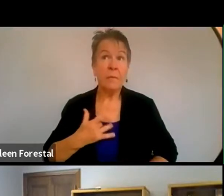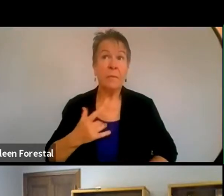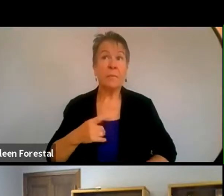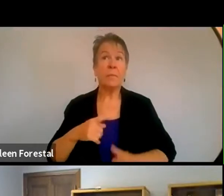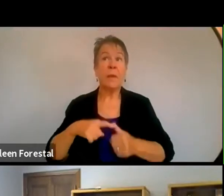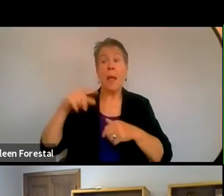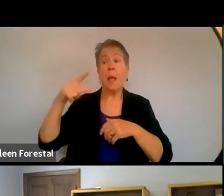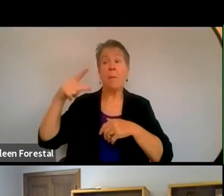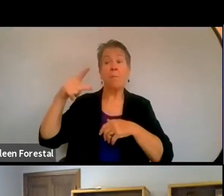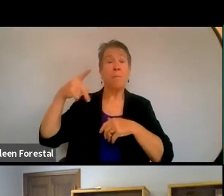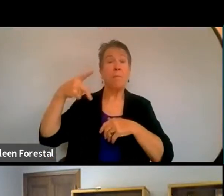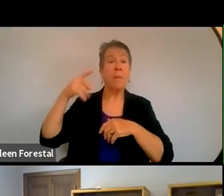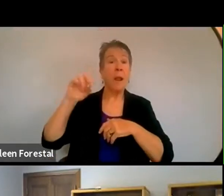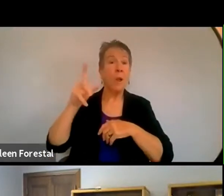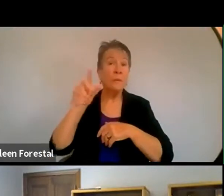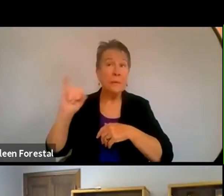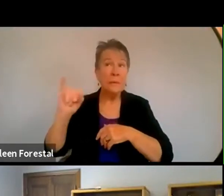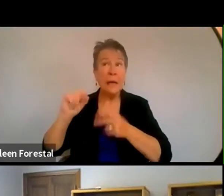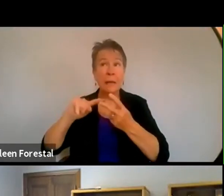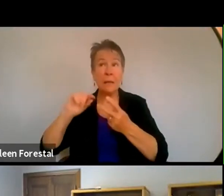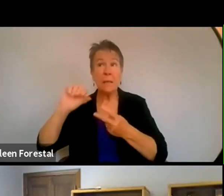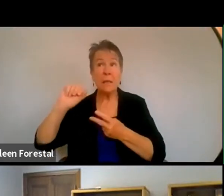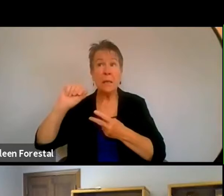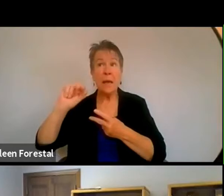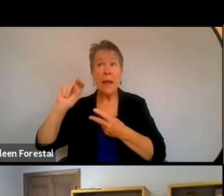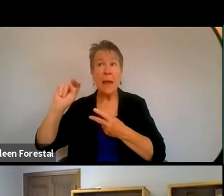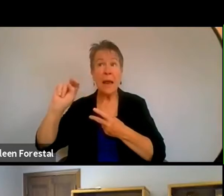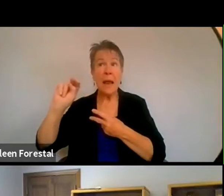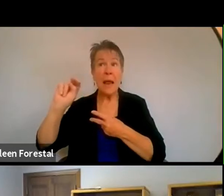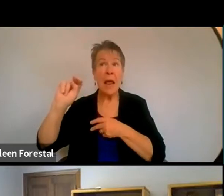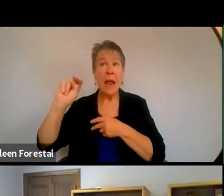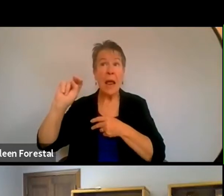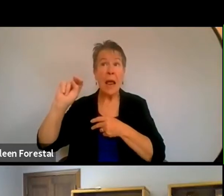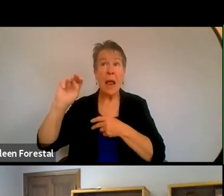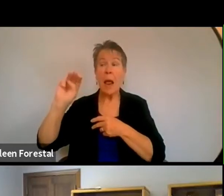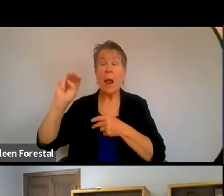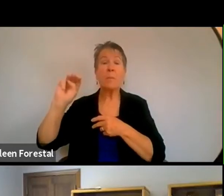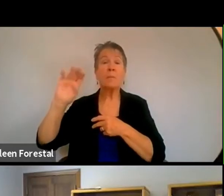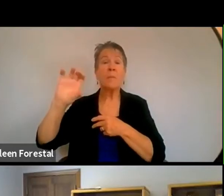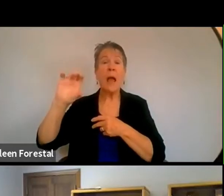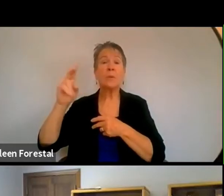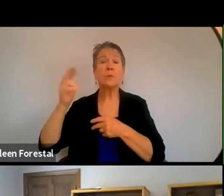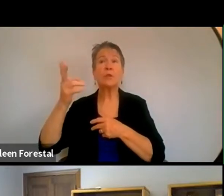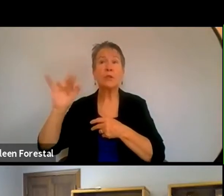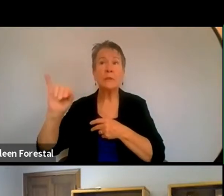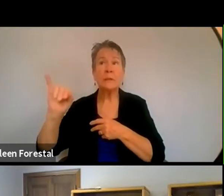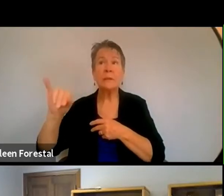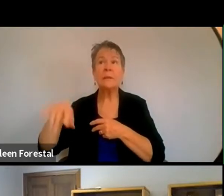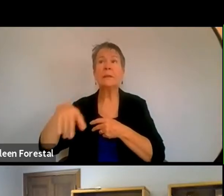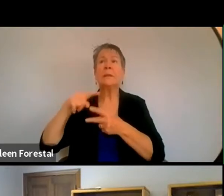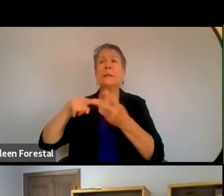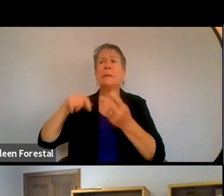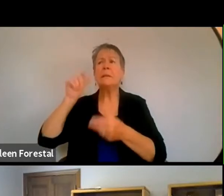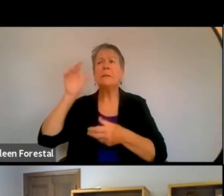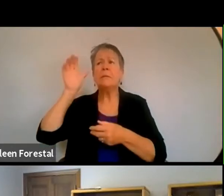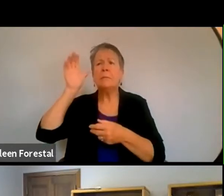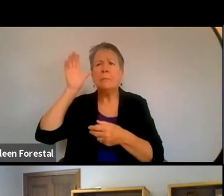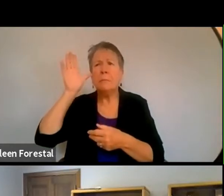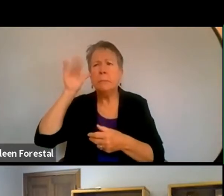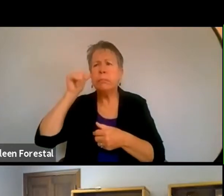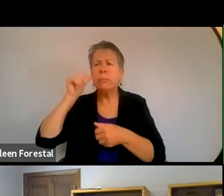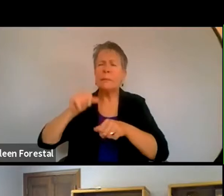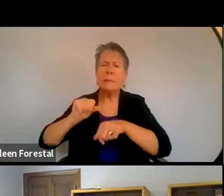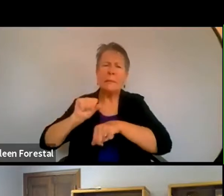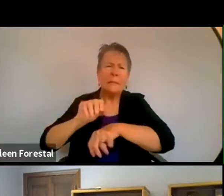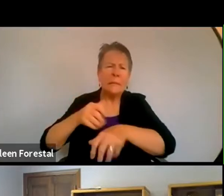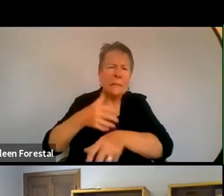high grades for keep going in there, even if they're not agreeing, they're going back at it, trying to find that common ground. And that's the spirit